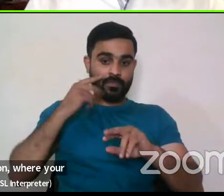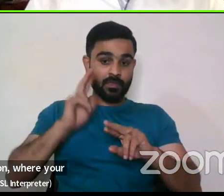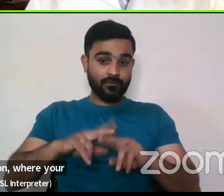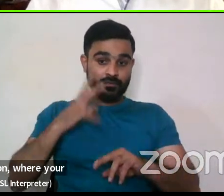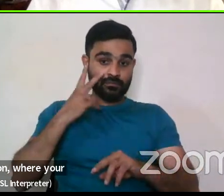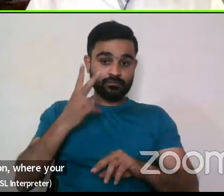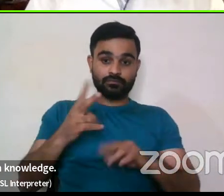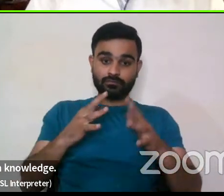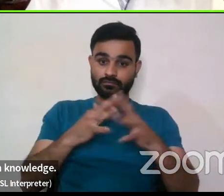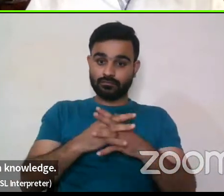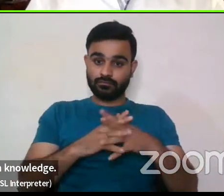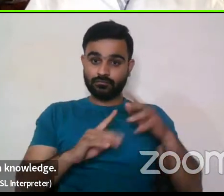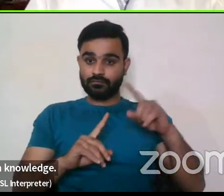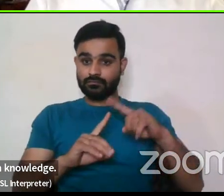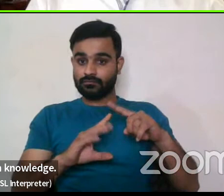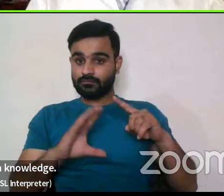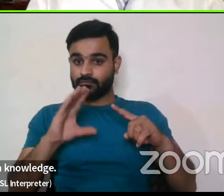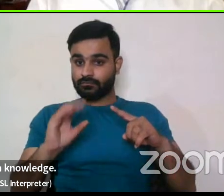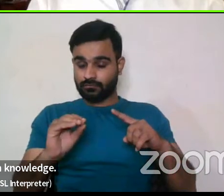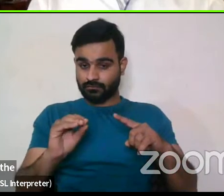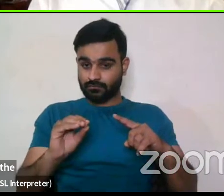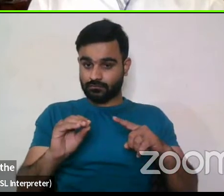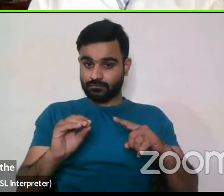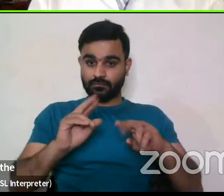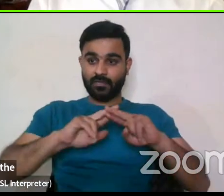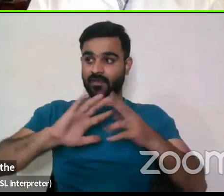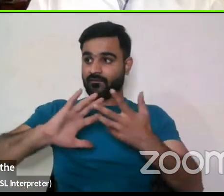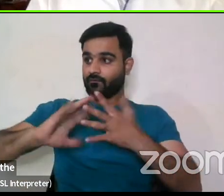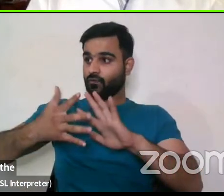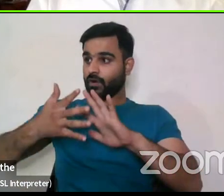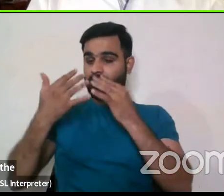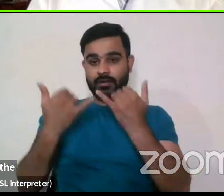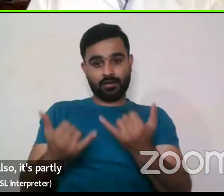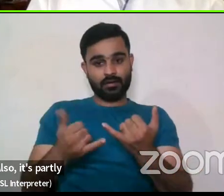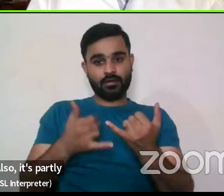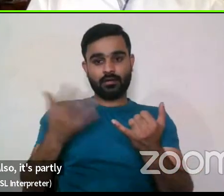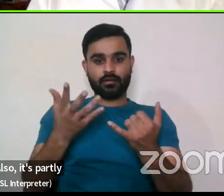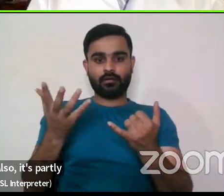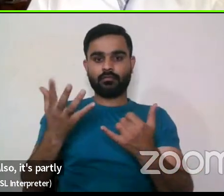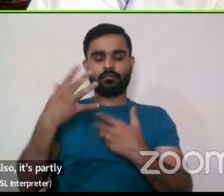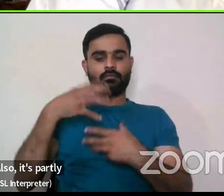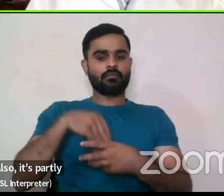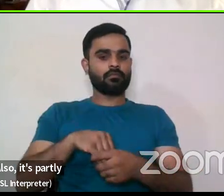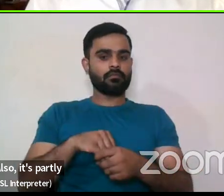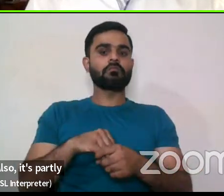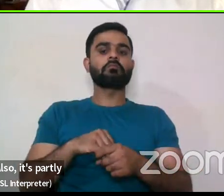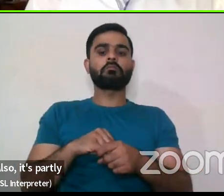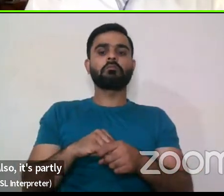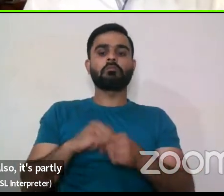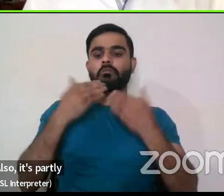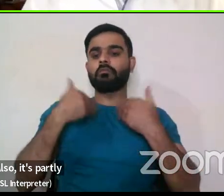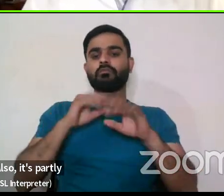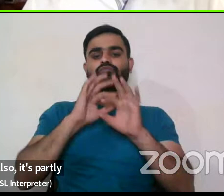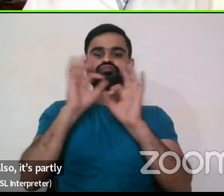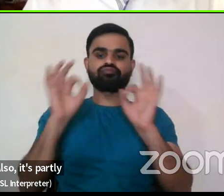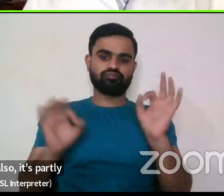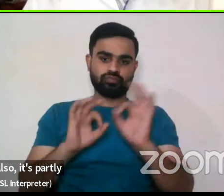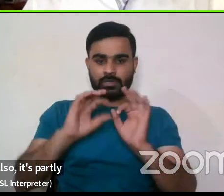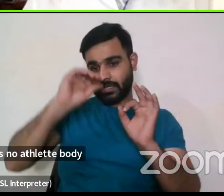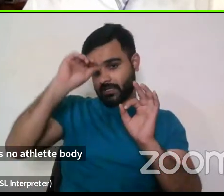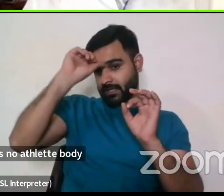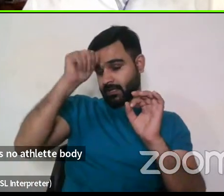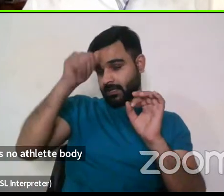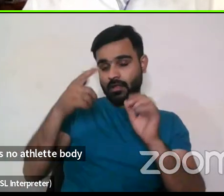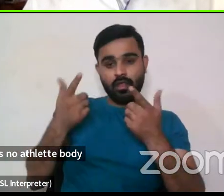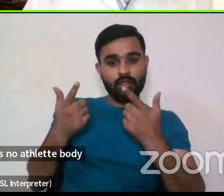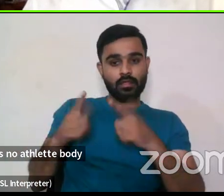the WTO, although it's partly dysfunctional right now, because there is no appellate body at WTO right now, but India lost a